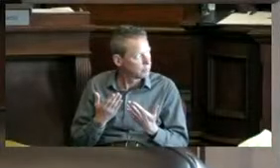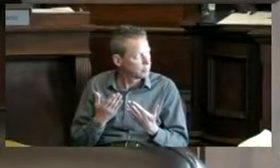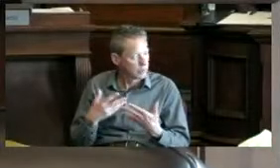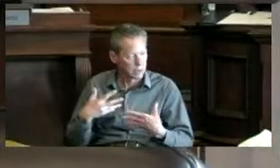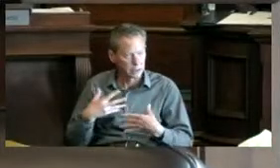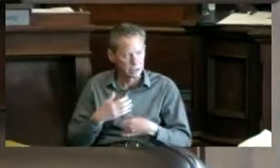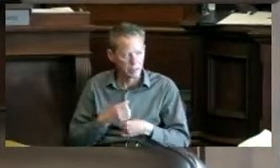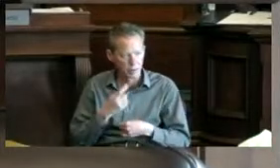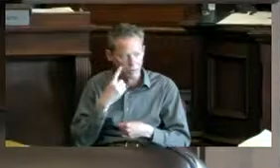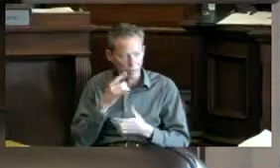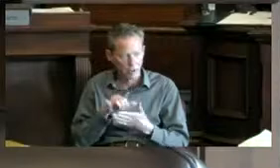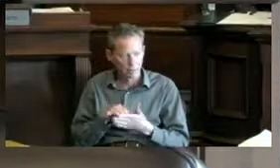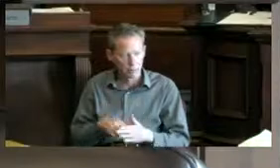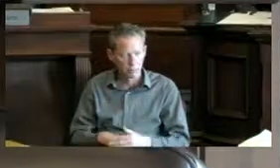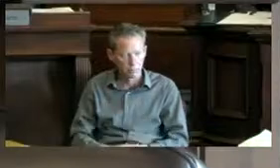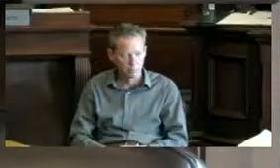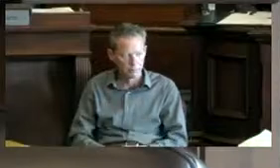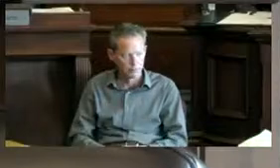for this?